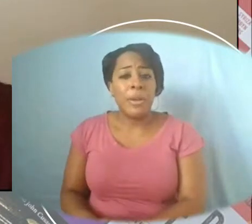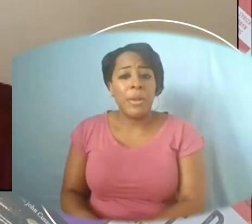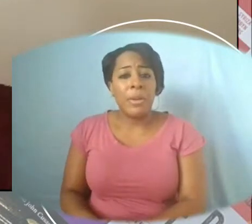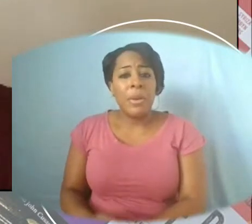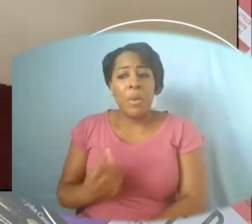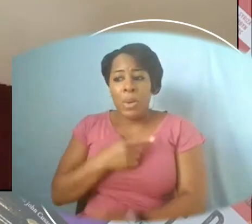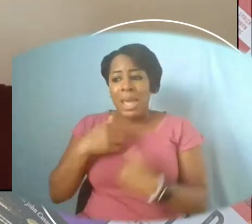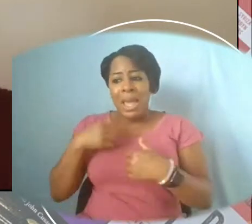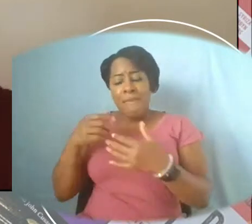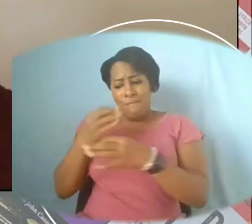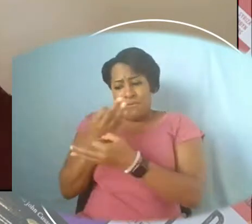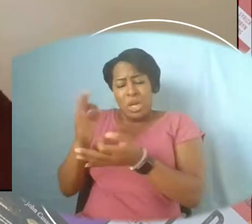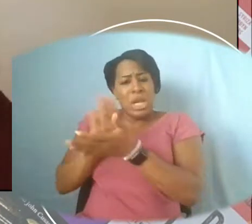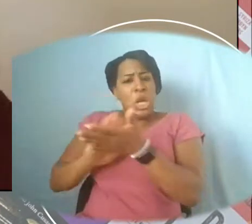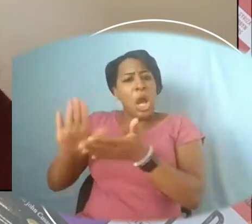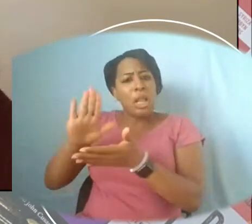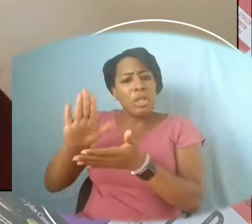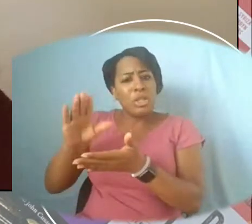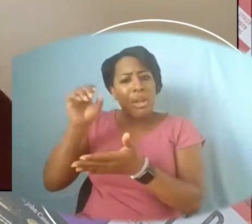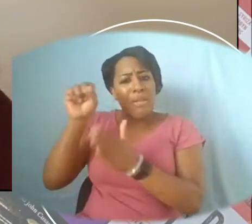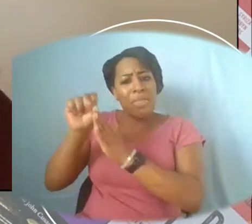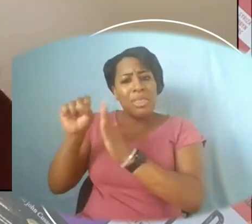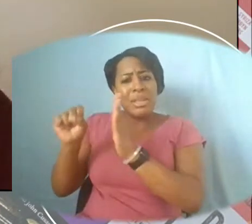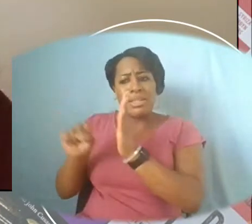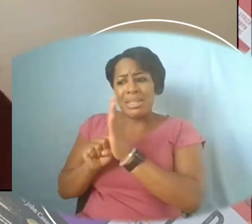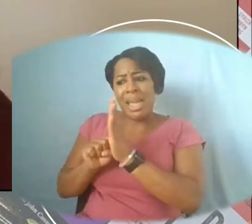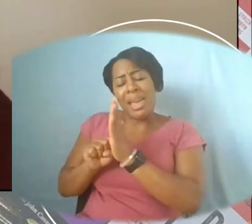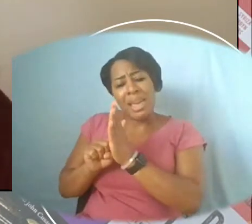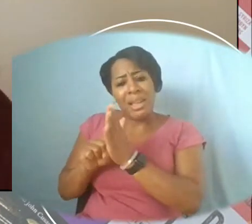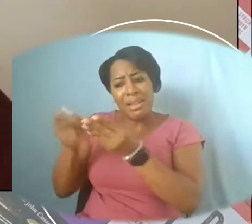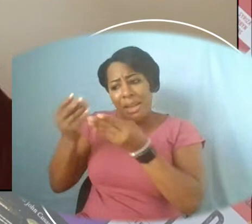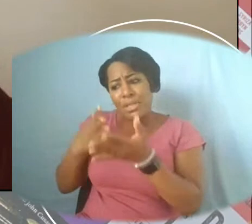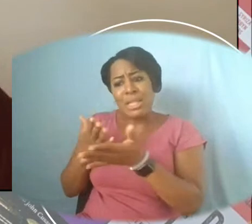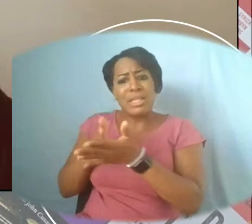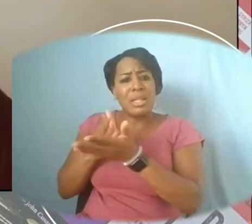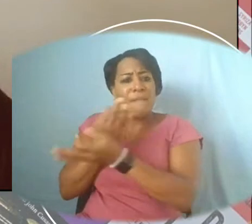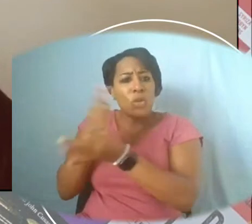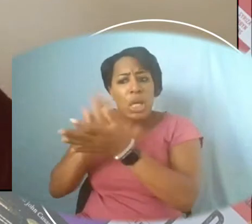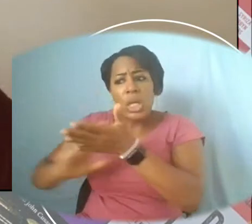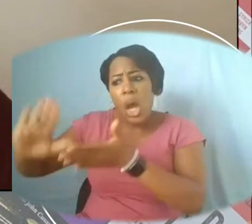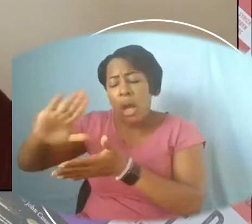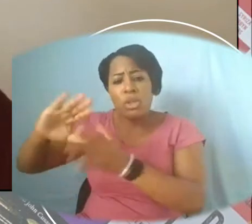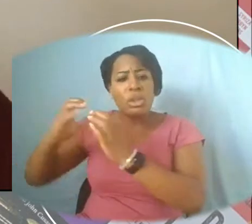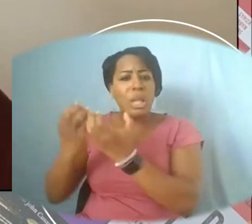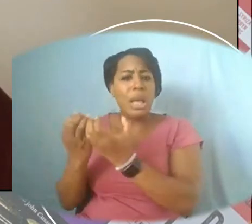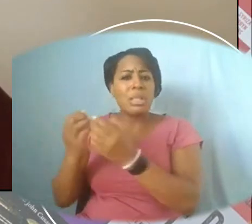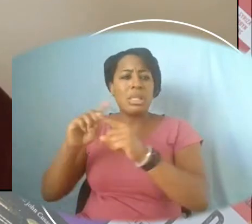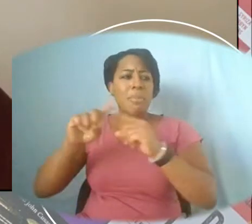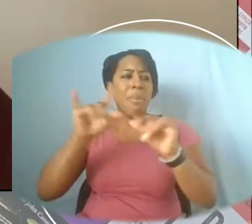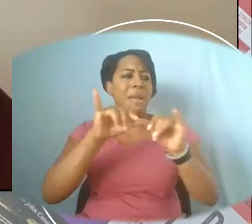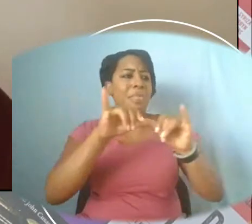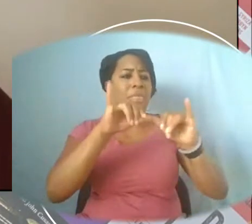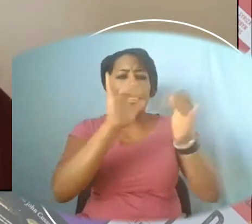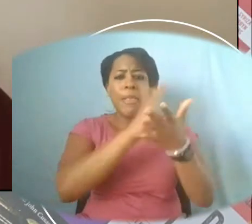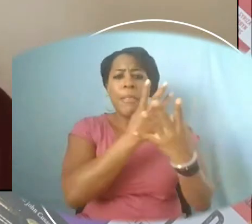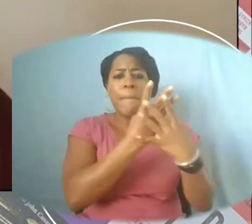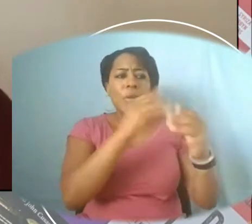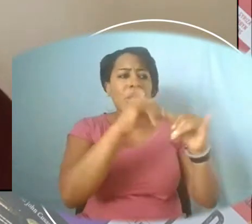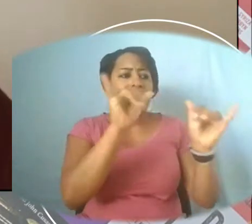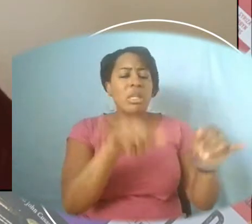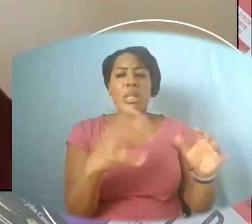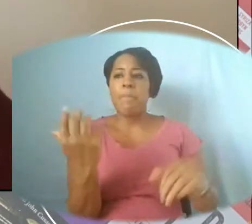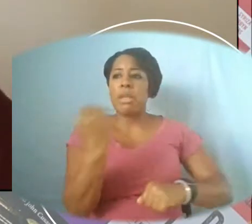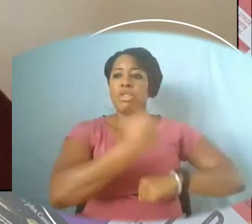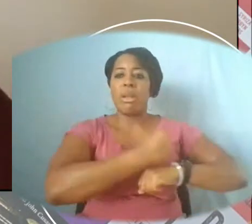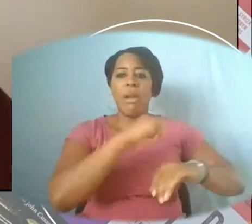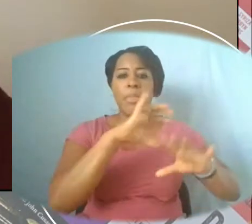state, and the institutions are shutting down the college classes. We're not saying that we deserve more than